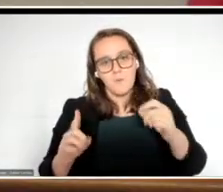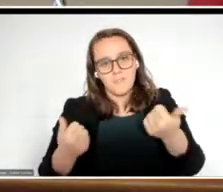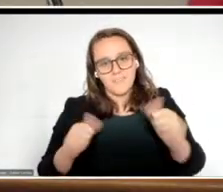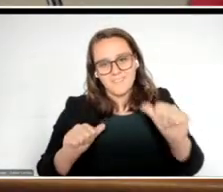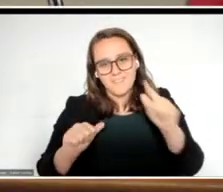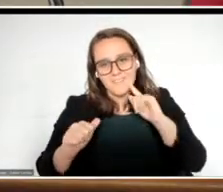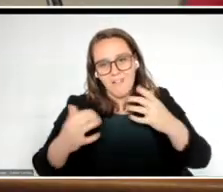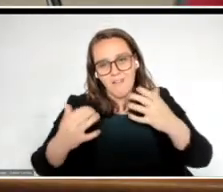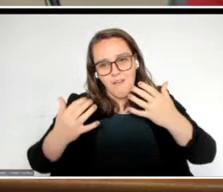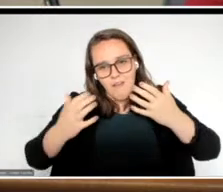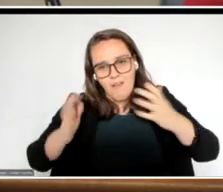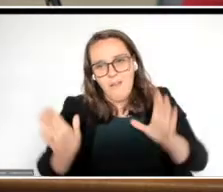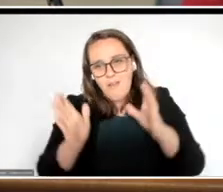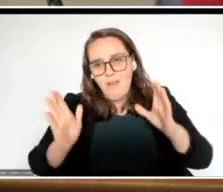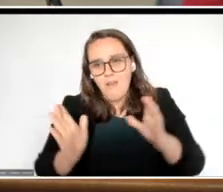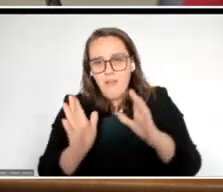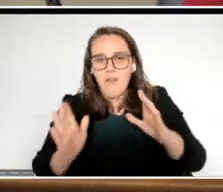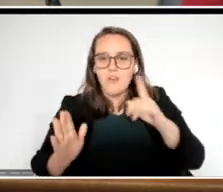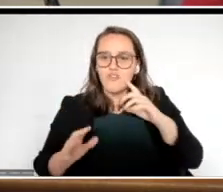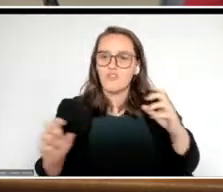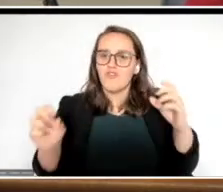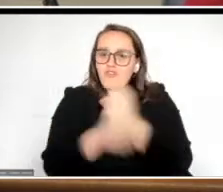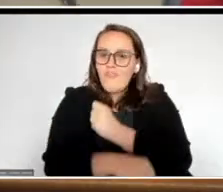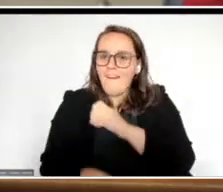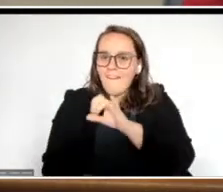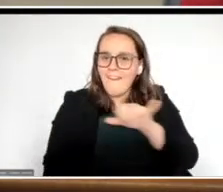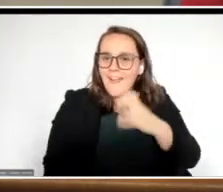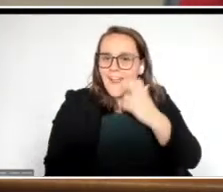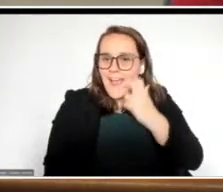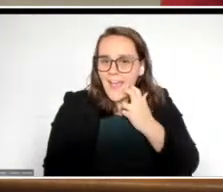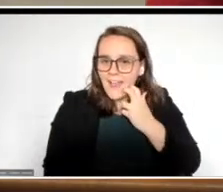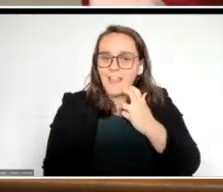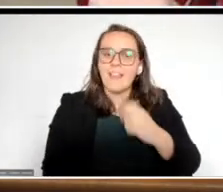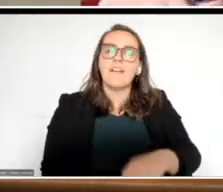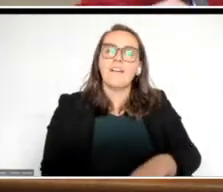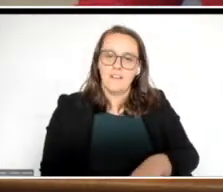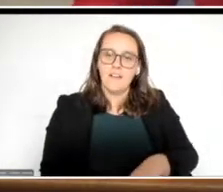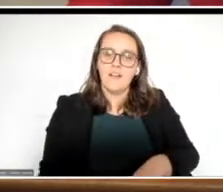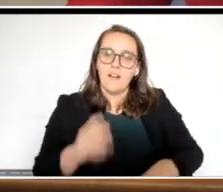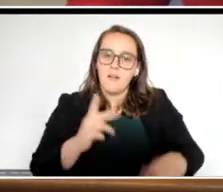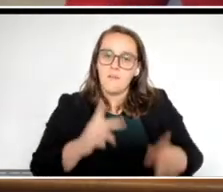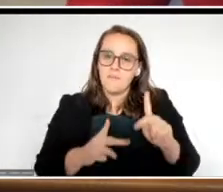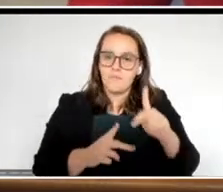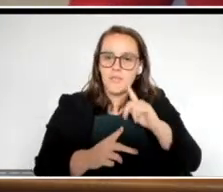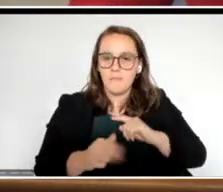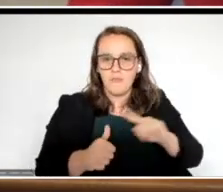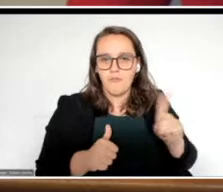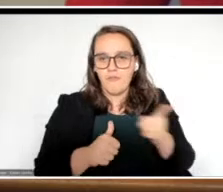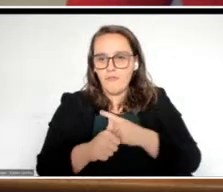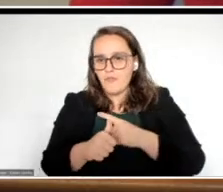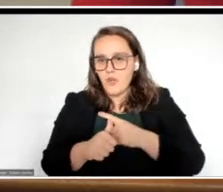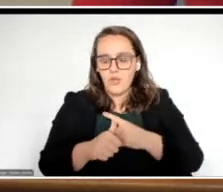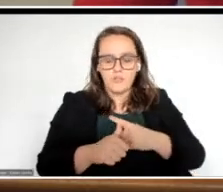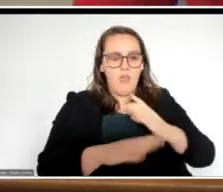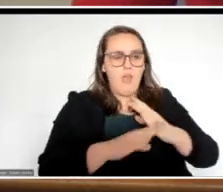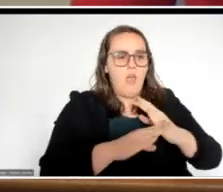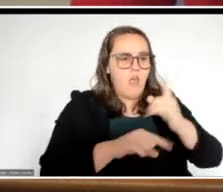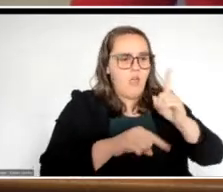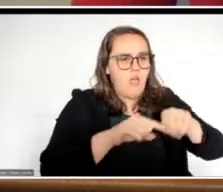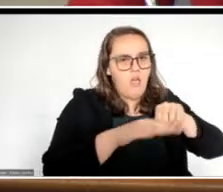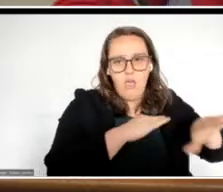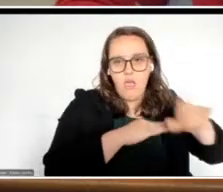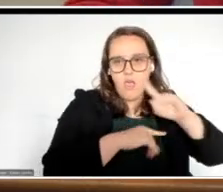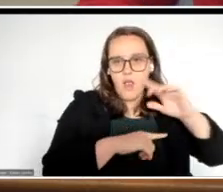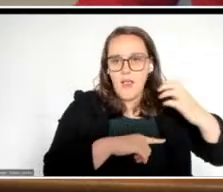12:50, around the time that the first wave of rioters first breached barricades defending the Capitol. Secret Service documents